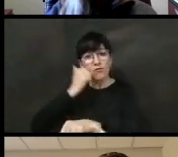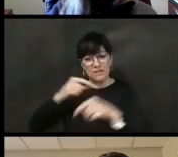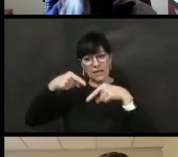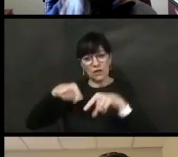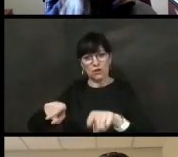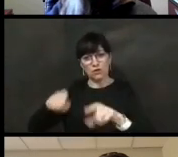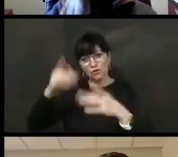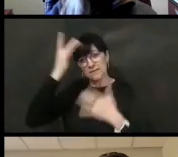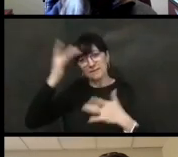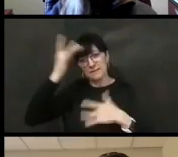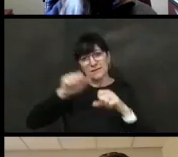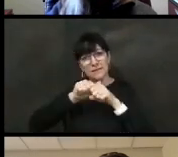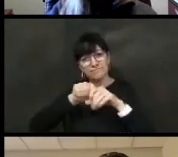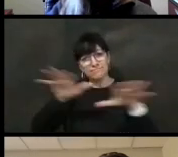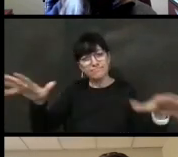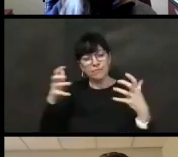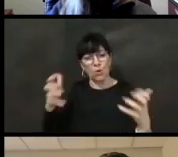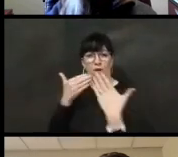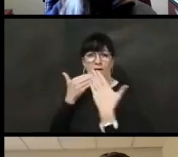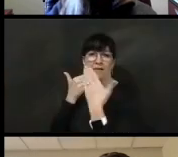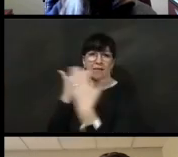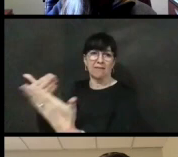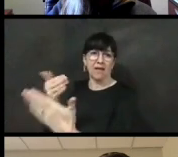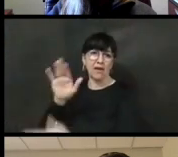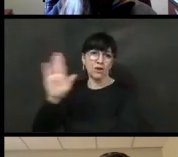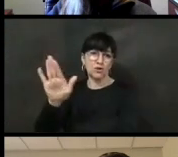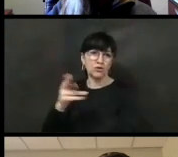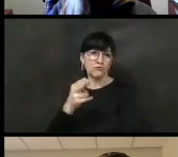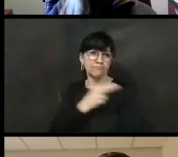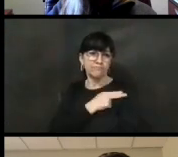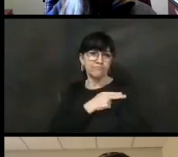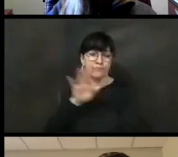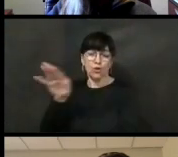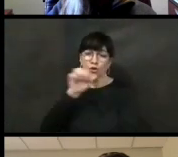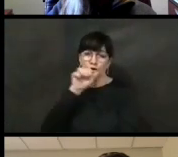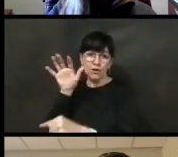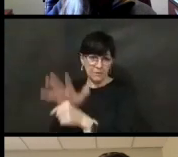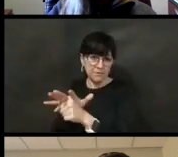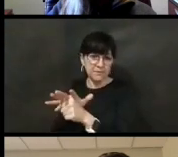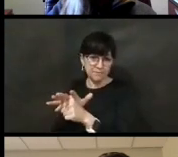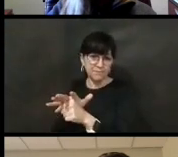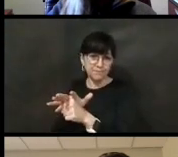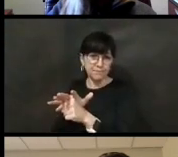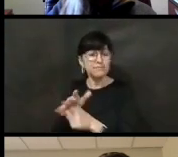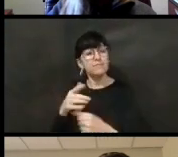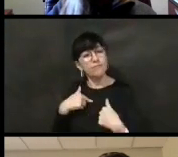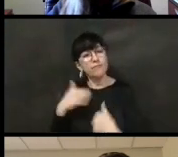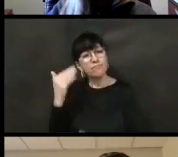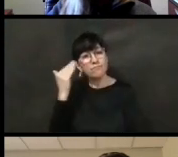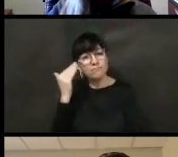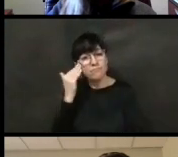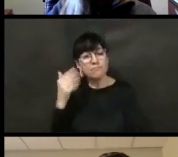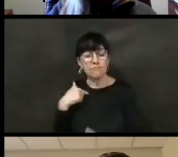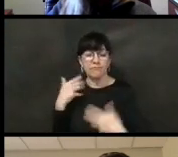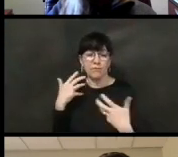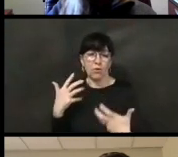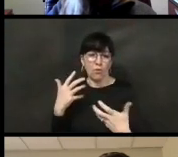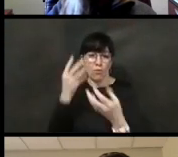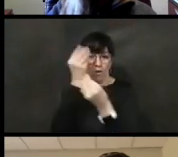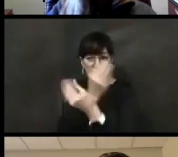pandemic. And we understand that we need to gather this information from all of you to inform Delaware as we plan our